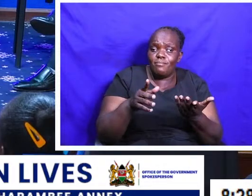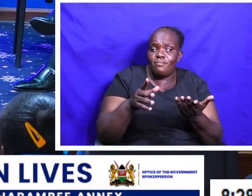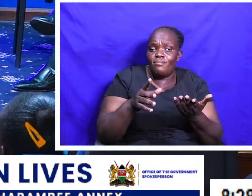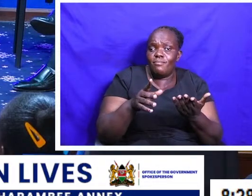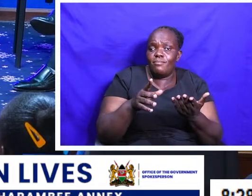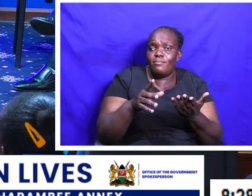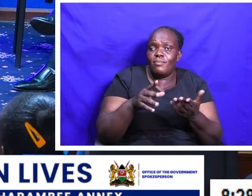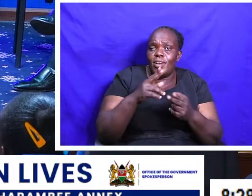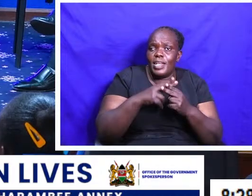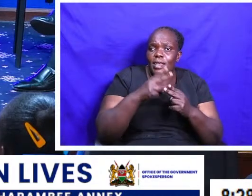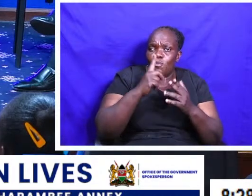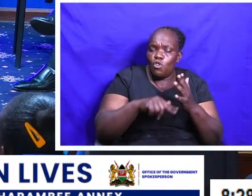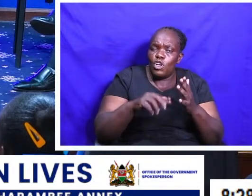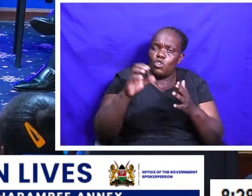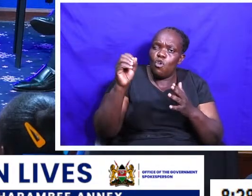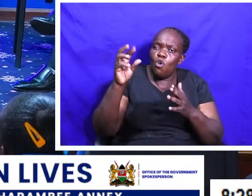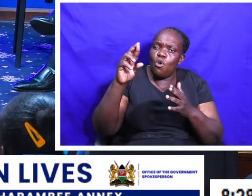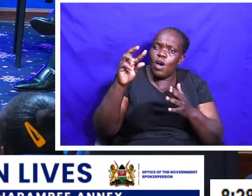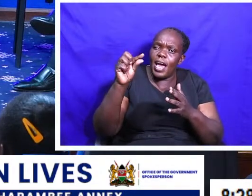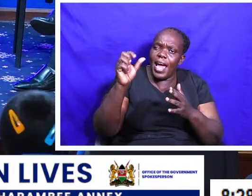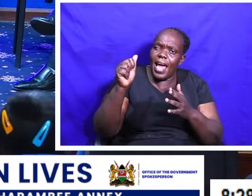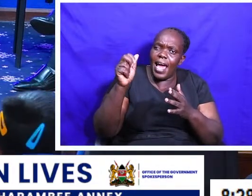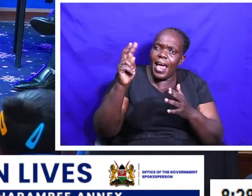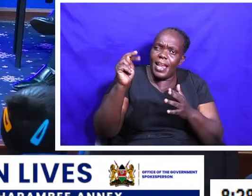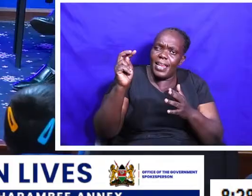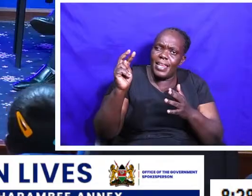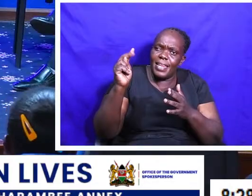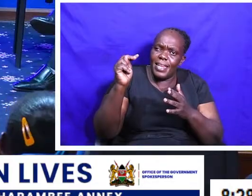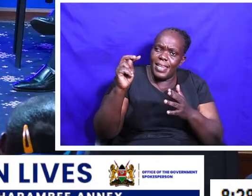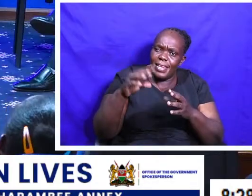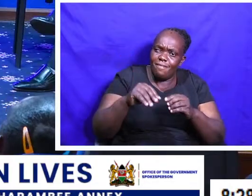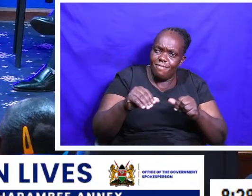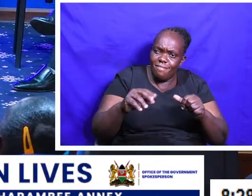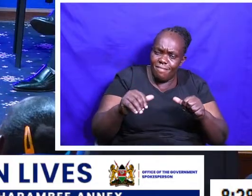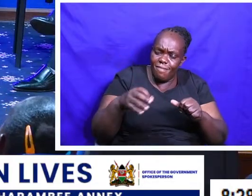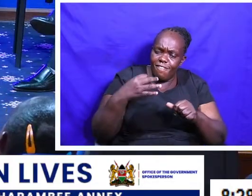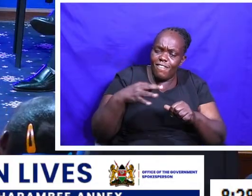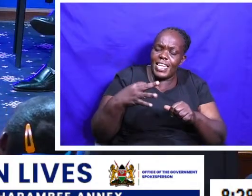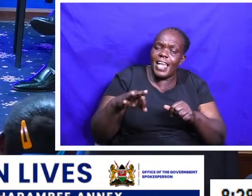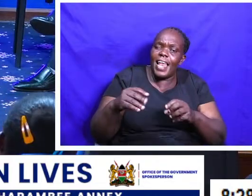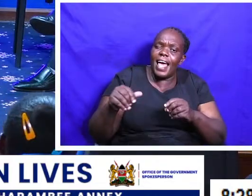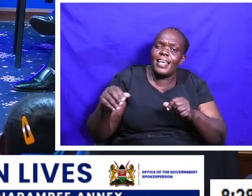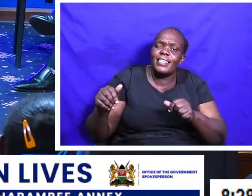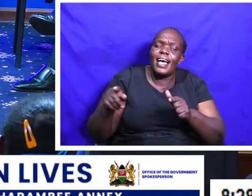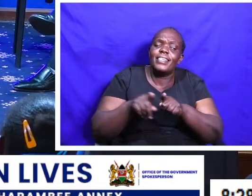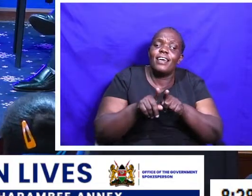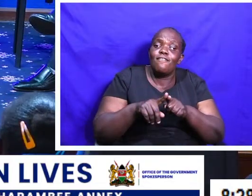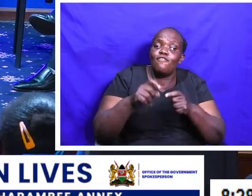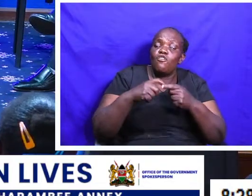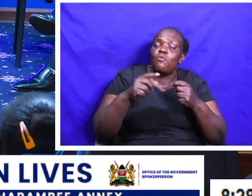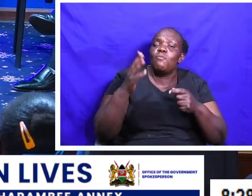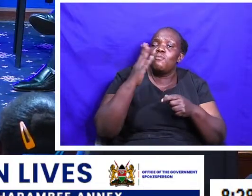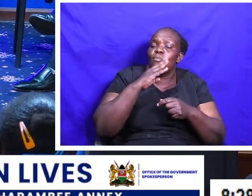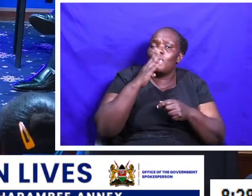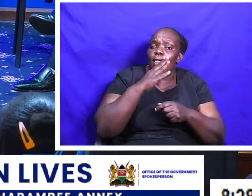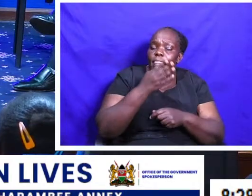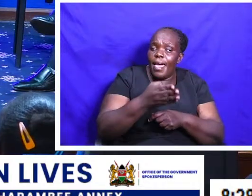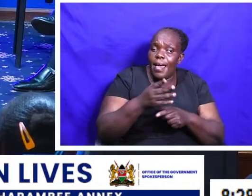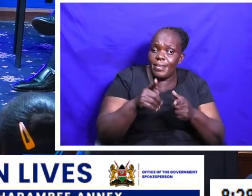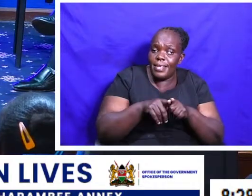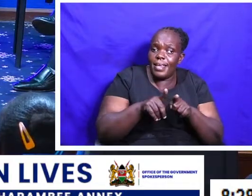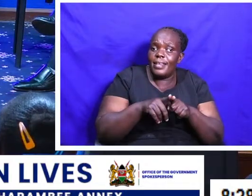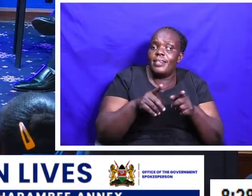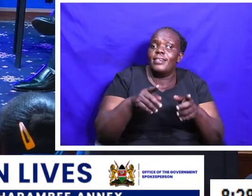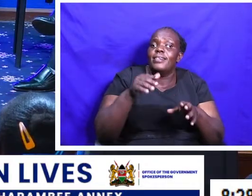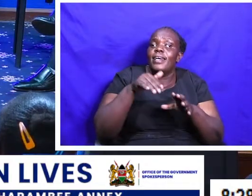call organic fertilizer, organic manure, from organic waste. And let me